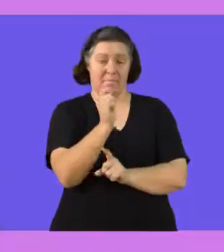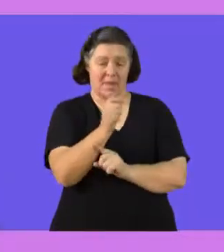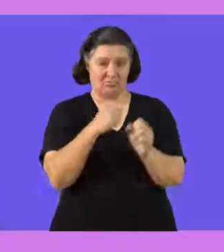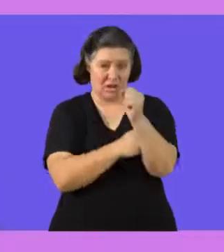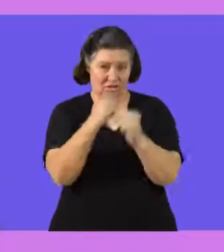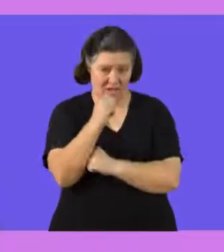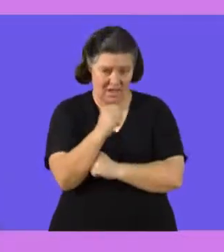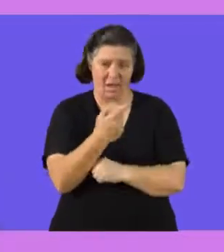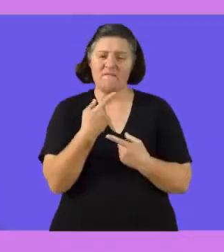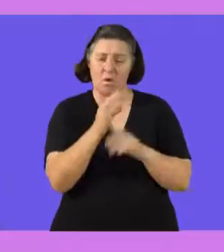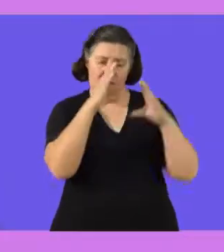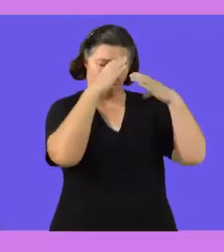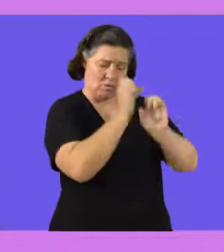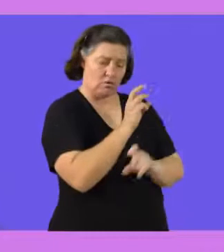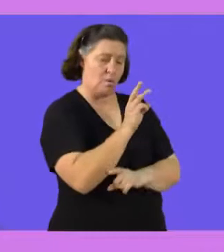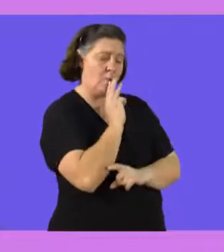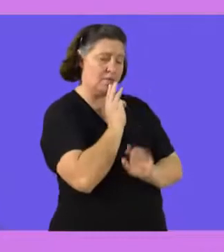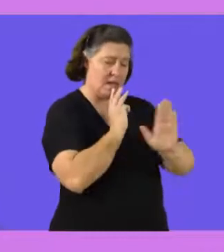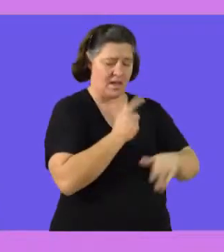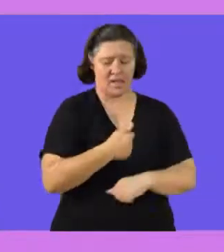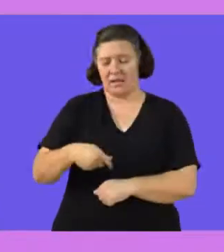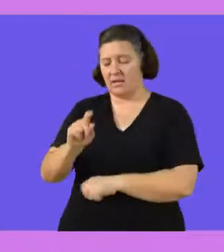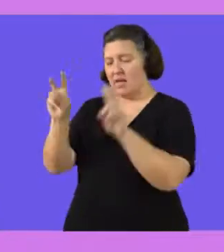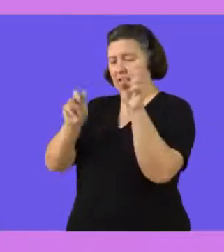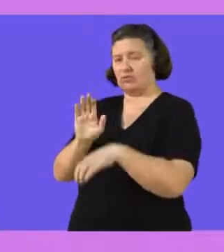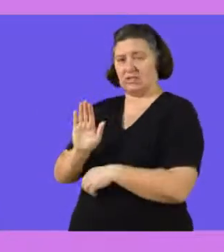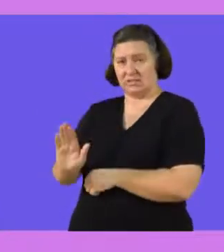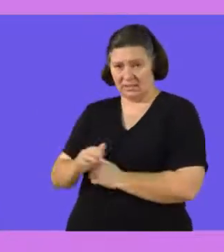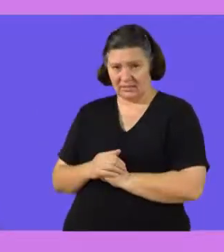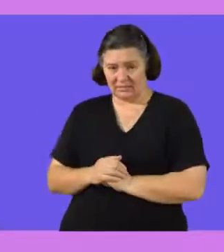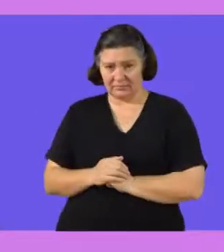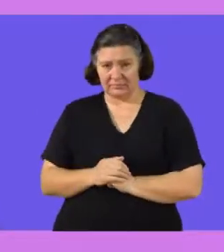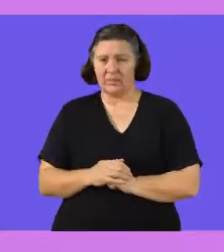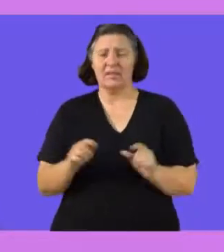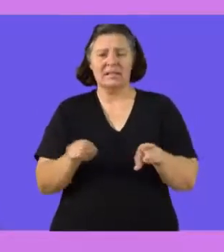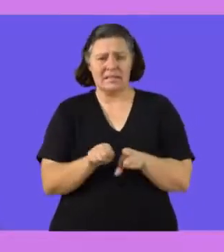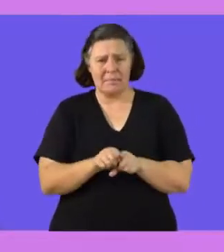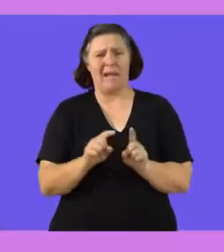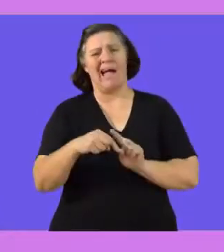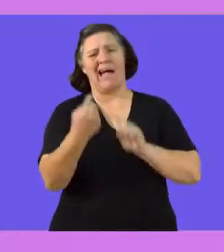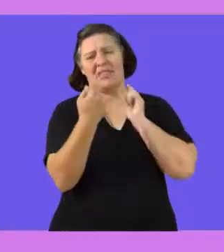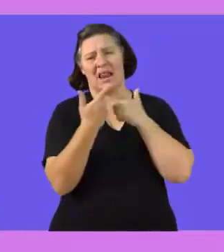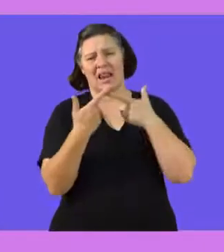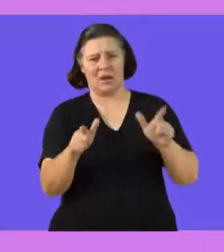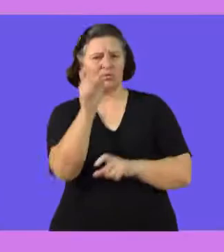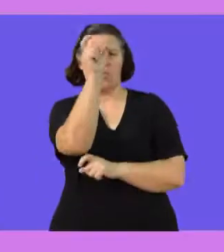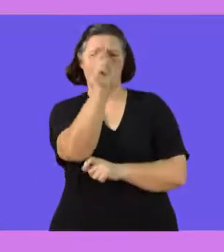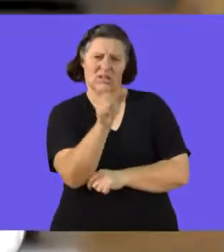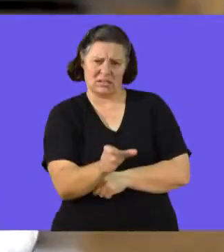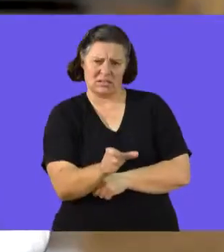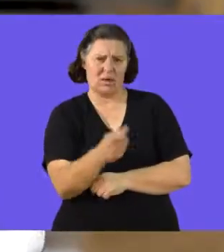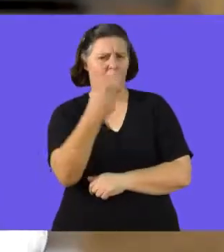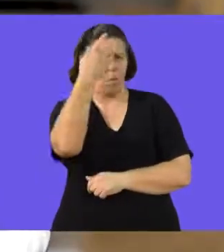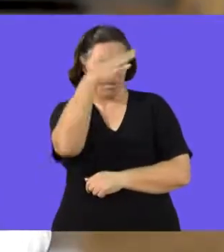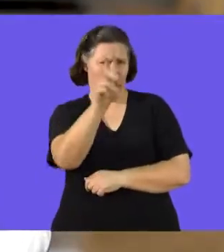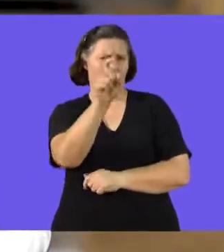with specific focus on water tariffs and electricity tariffs. There are also other language and words that you should